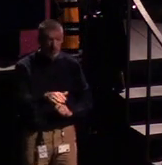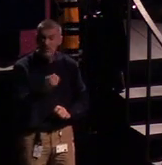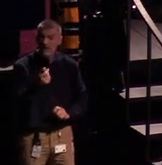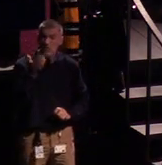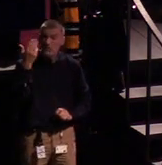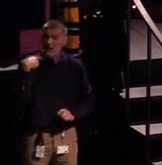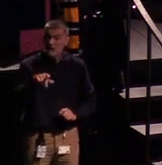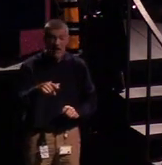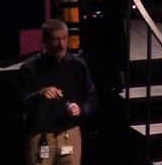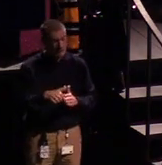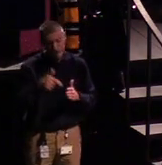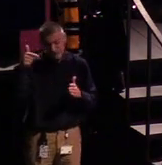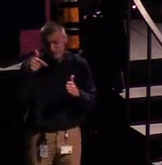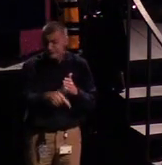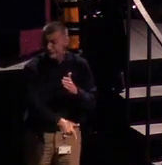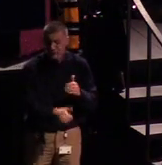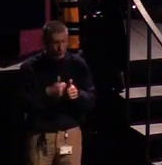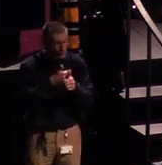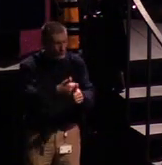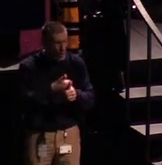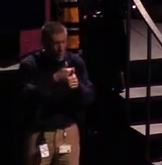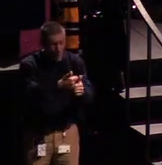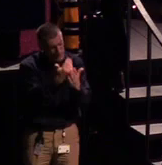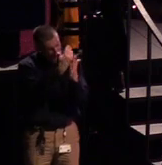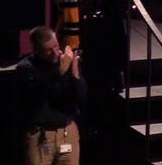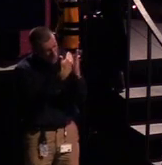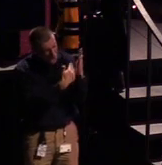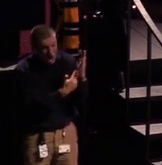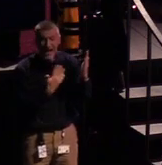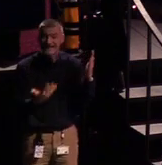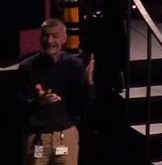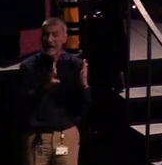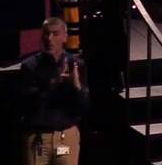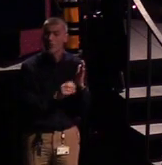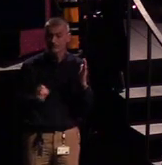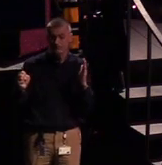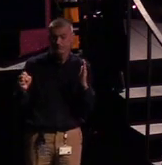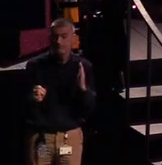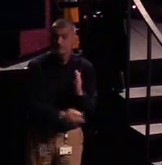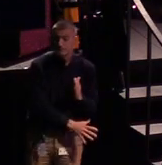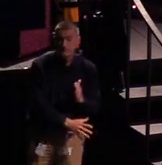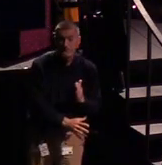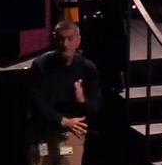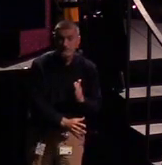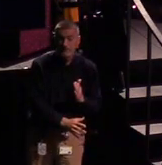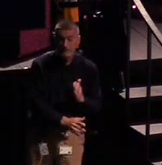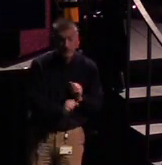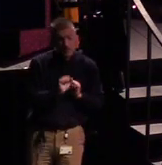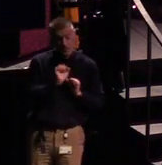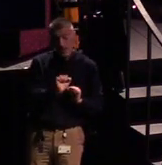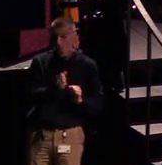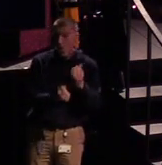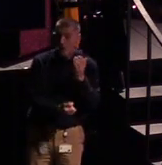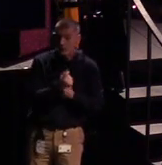had comprehensive supports now have nothing and their opportunities to learn play and